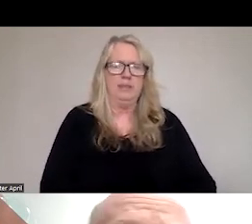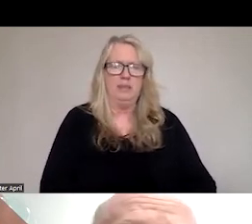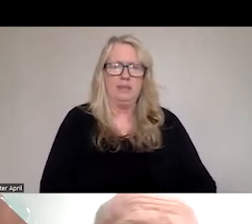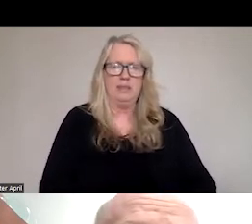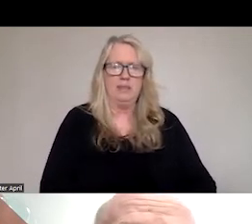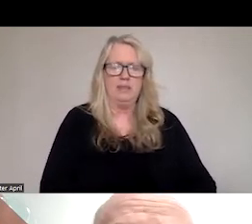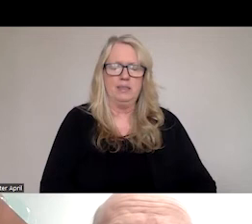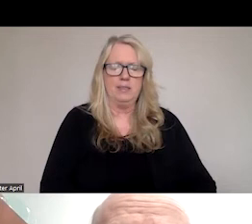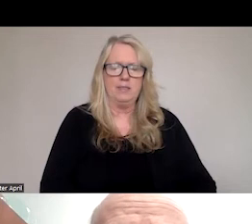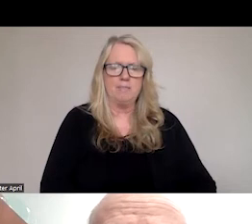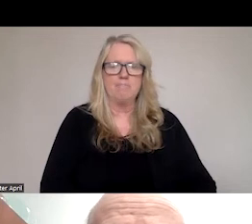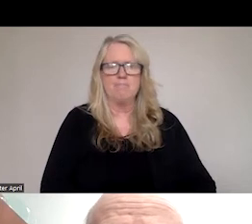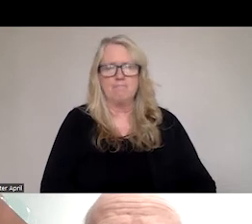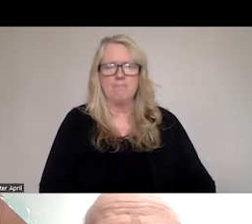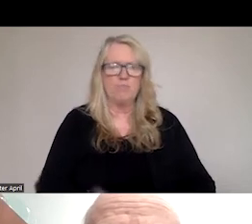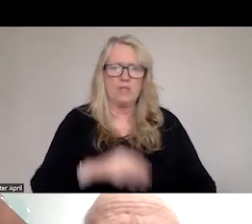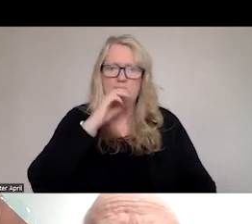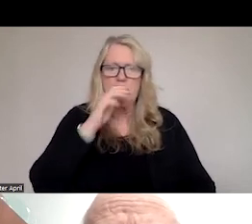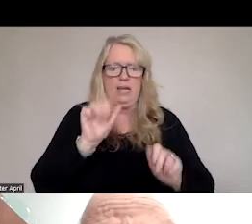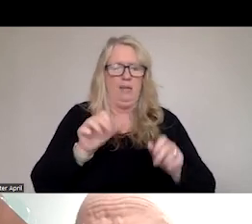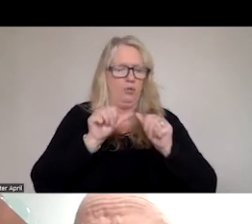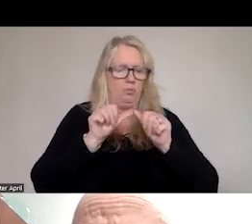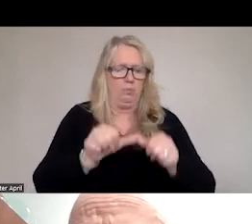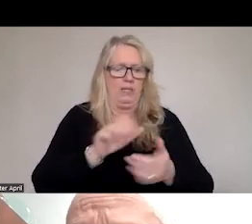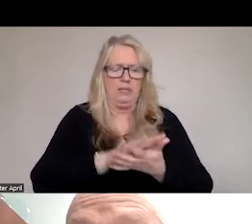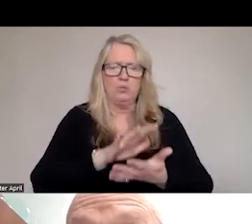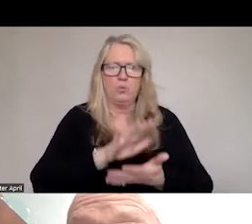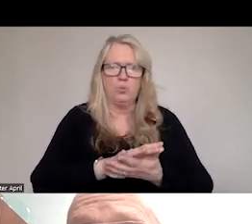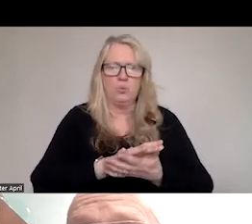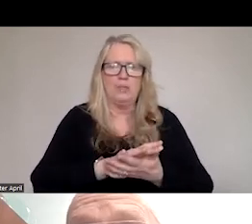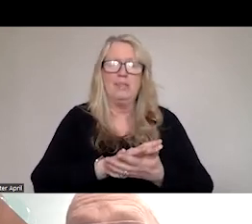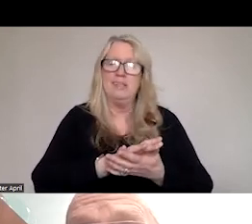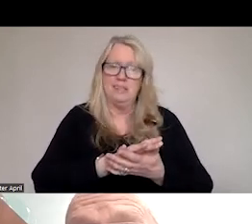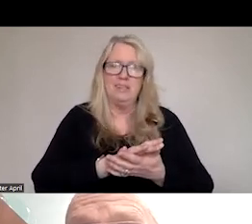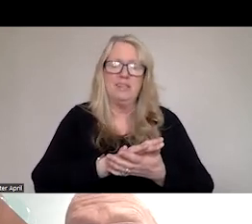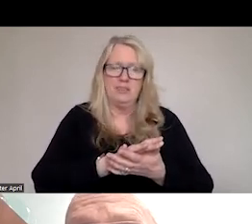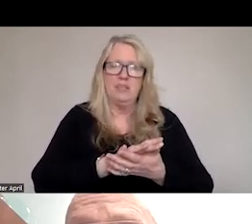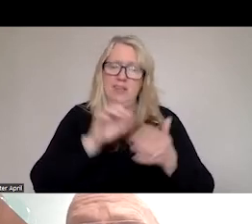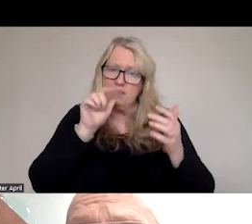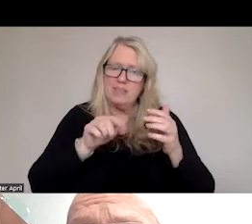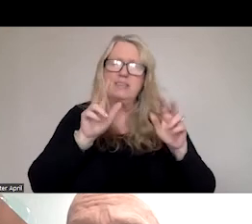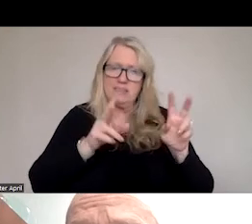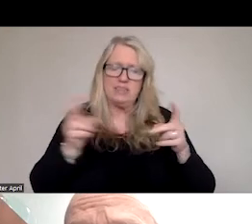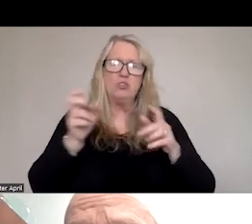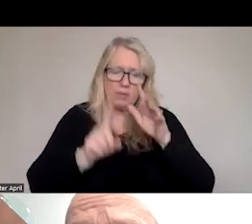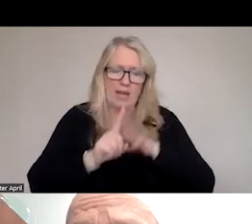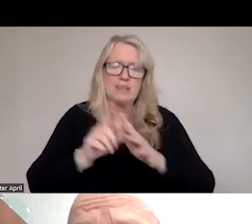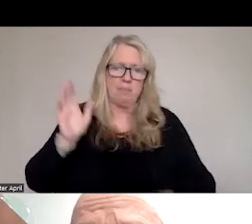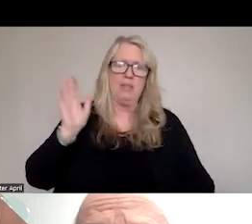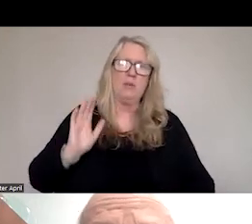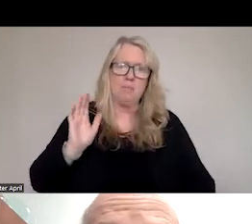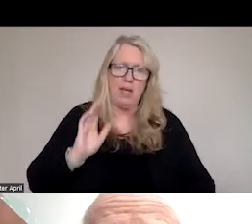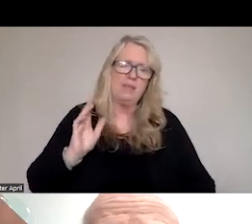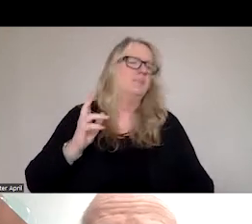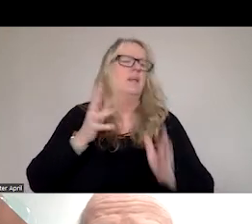around not being able to remain at school. This is an issue that has come up in the past. There was a lot of attention